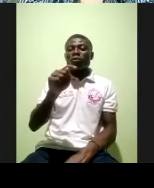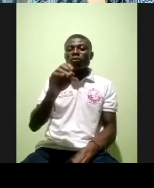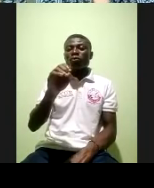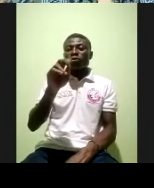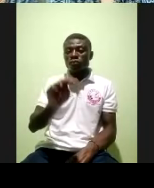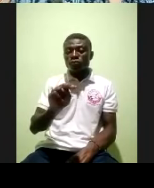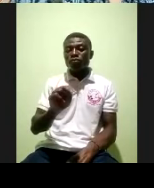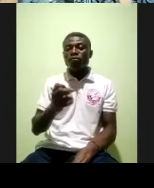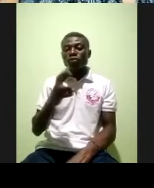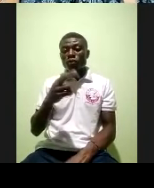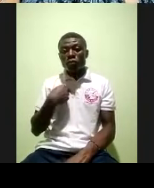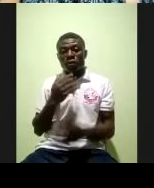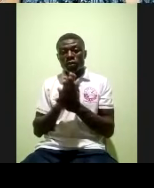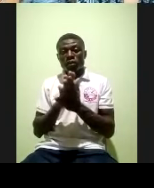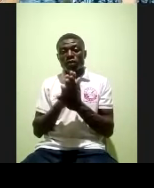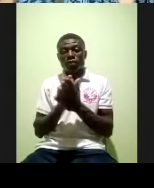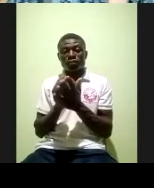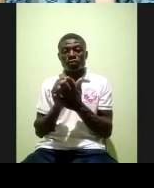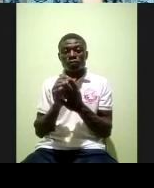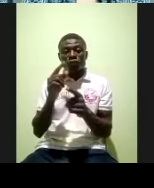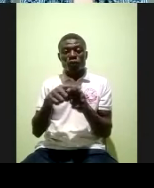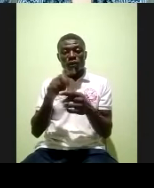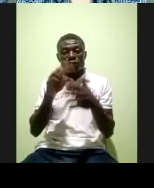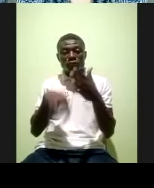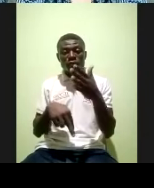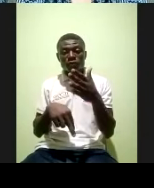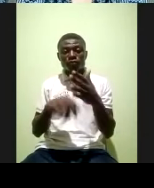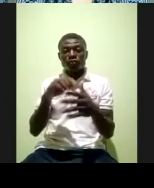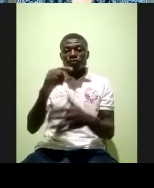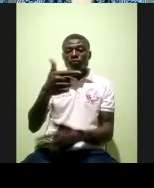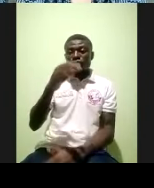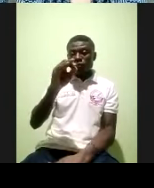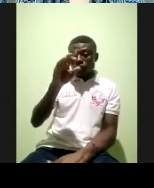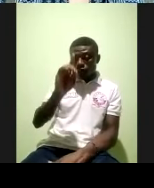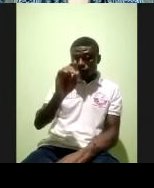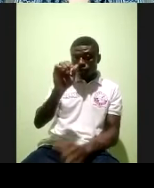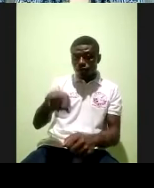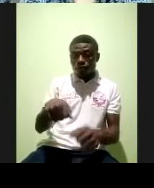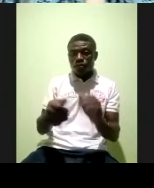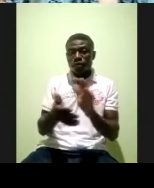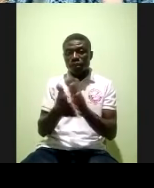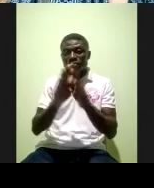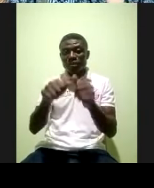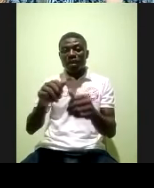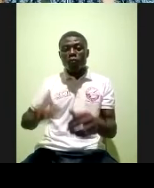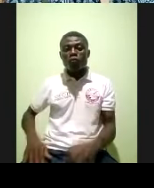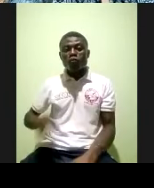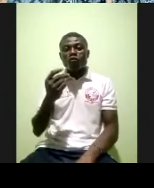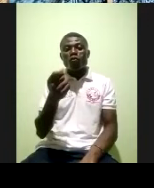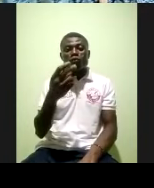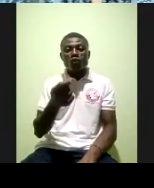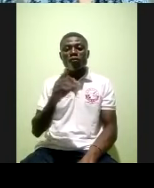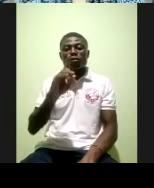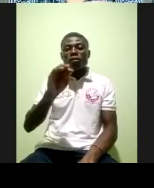if I ask them to read this word God, it can become dog, or this